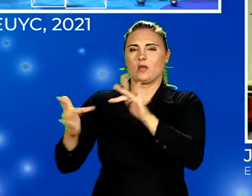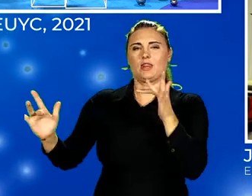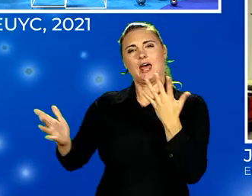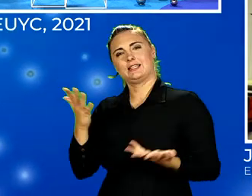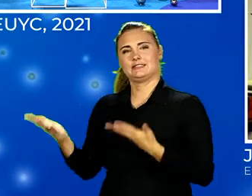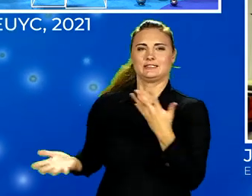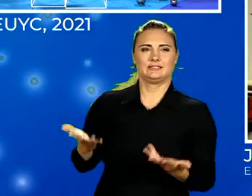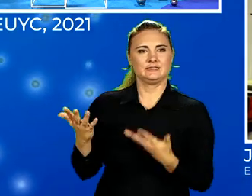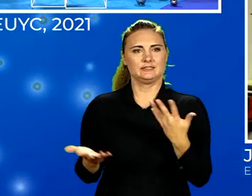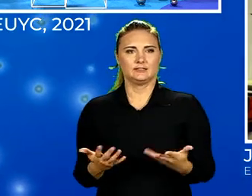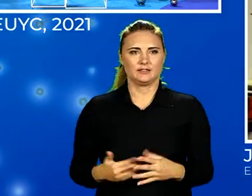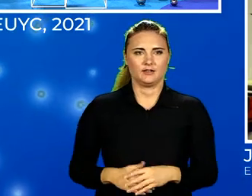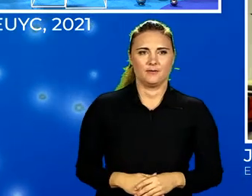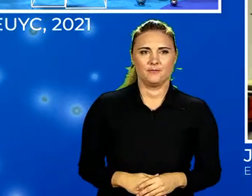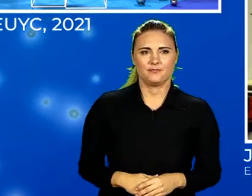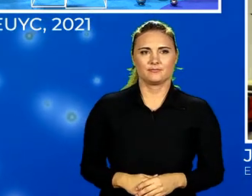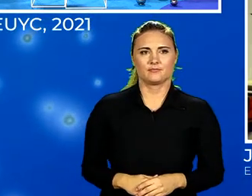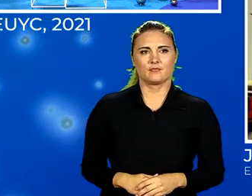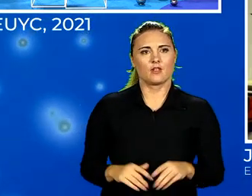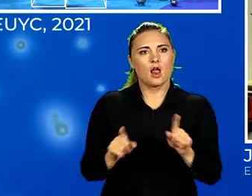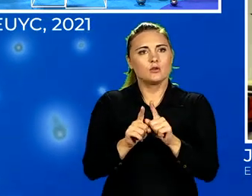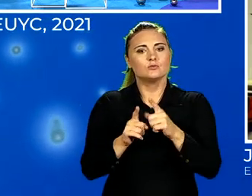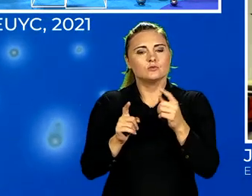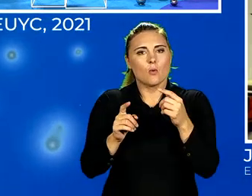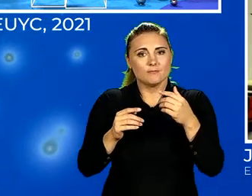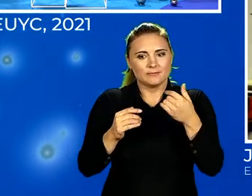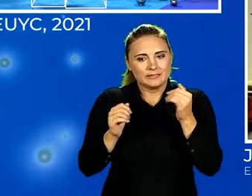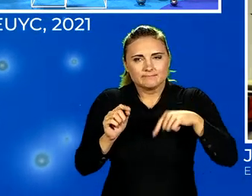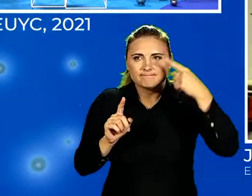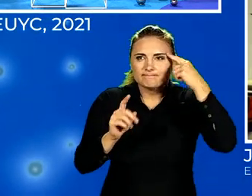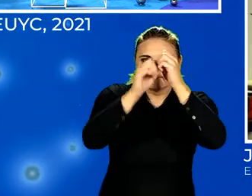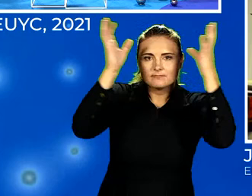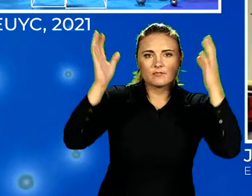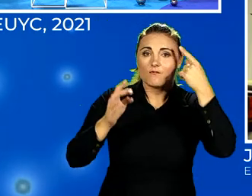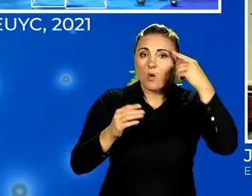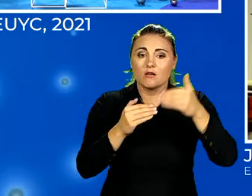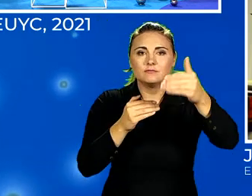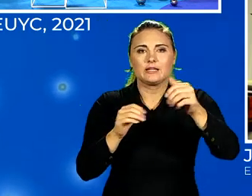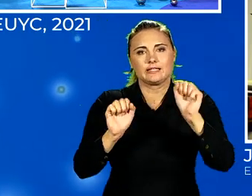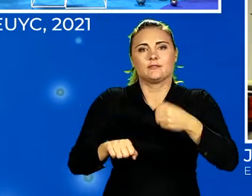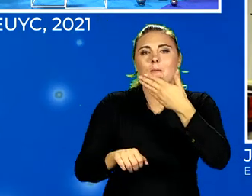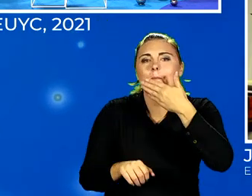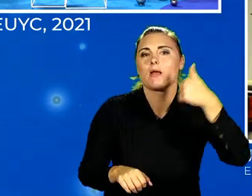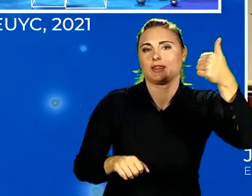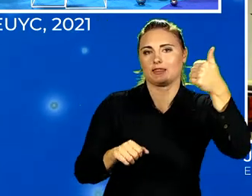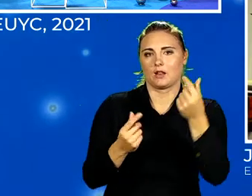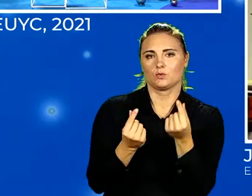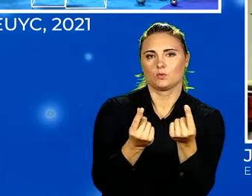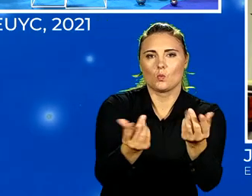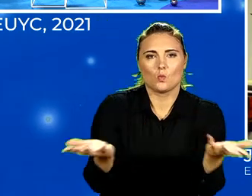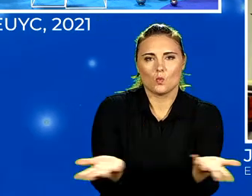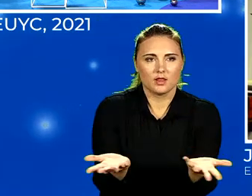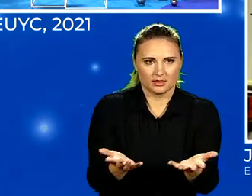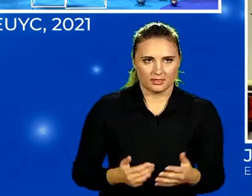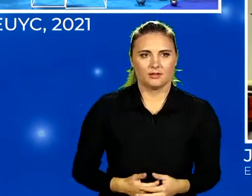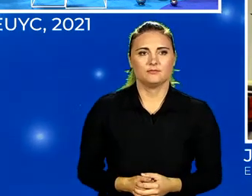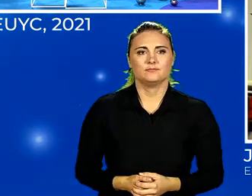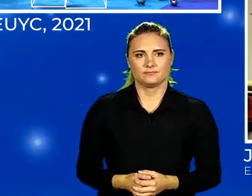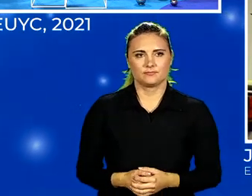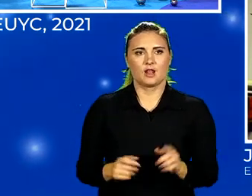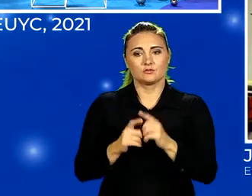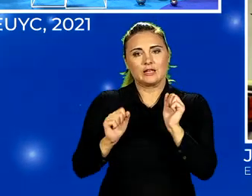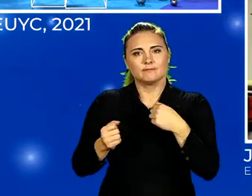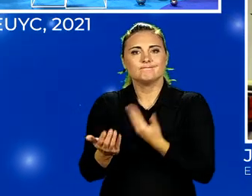to find the best ways to move forward. Hopefully, we will be able to adopt the proposal of a recommendation at our joint